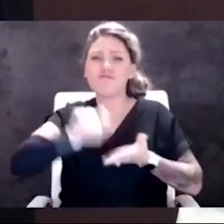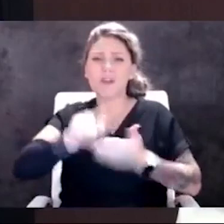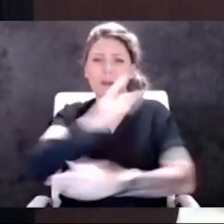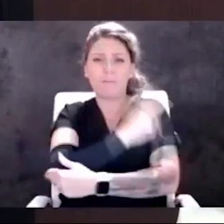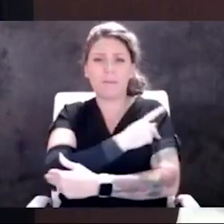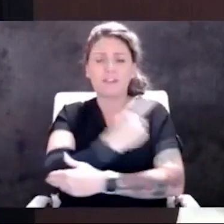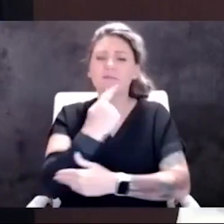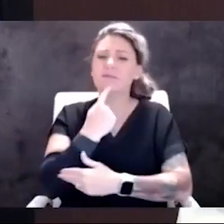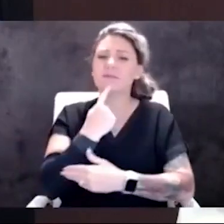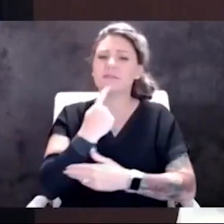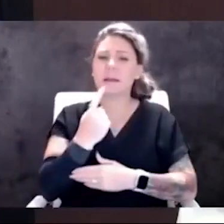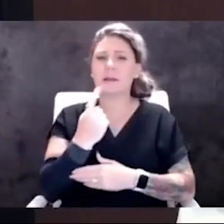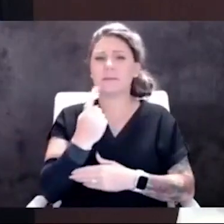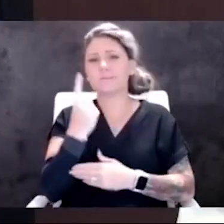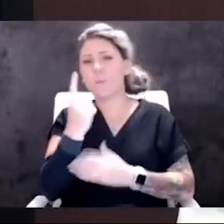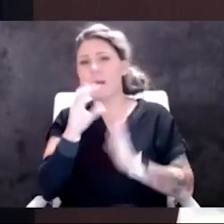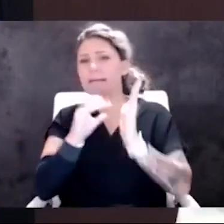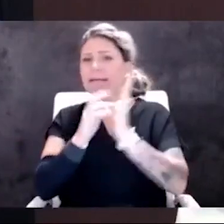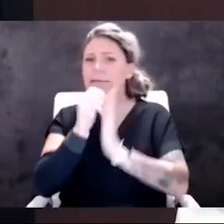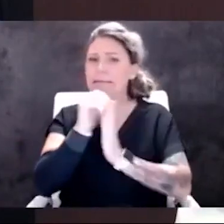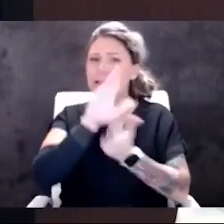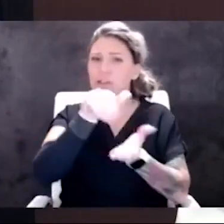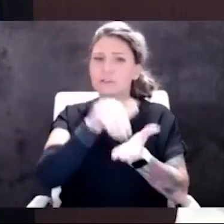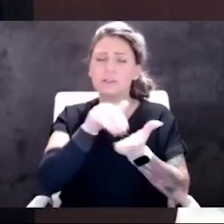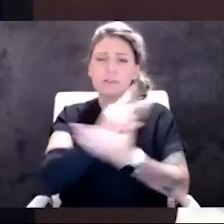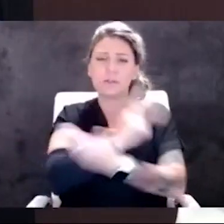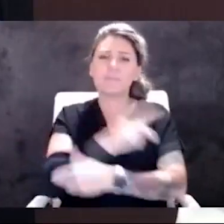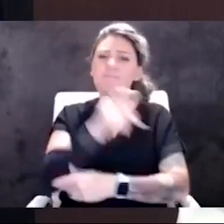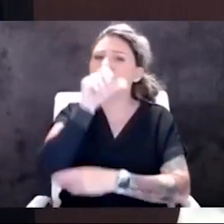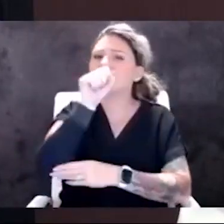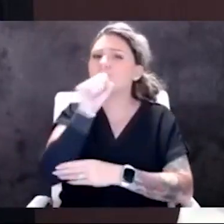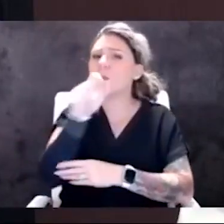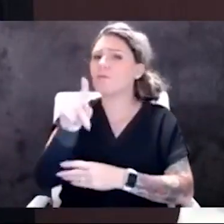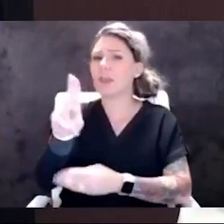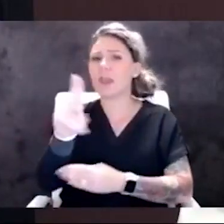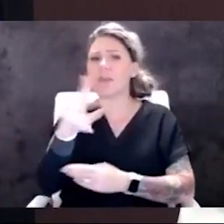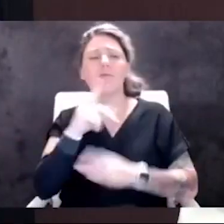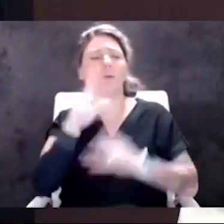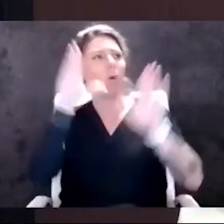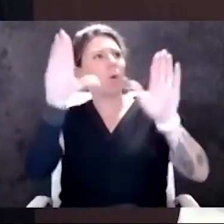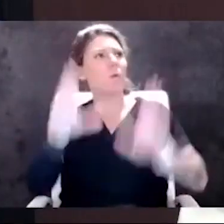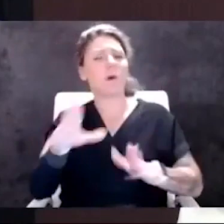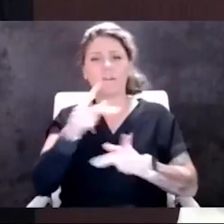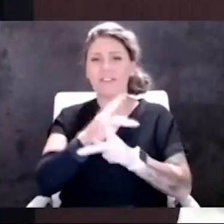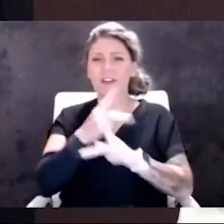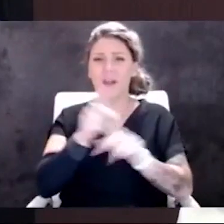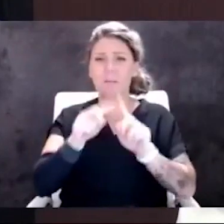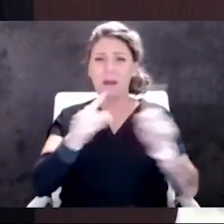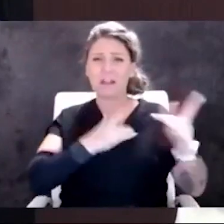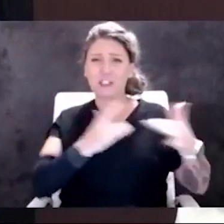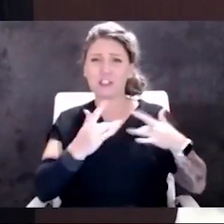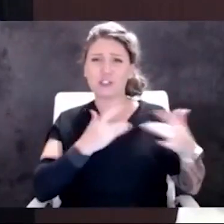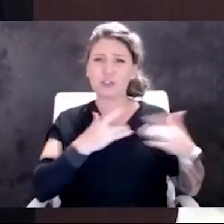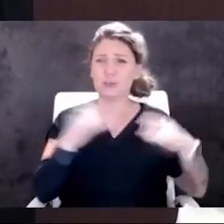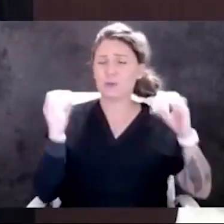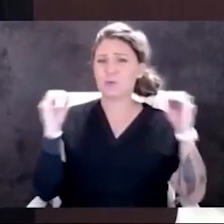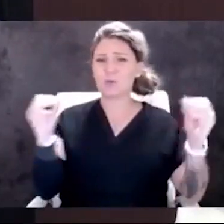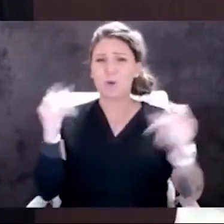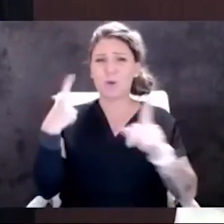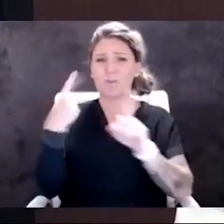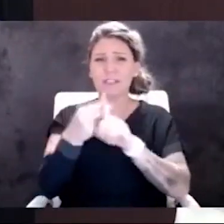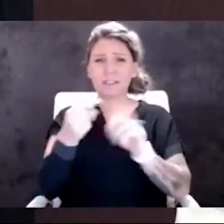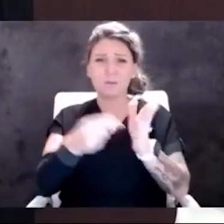of our cancer center patients. I love KU. I feel like I get great care there, but I'm concerned you don't have a vaccine requirement and I have to